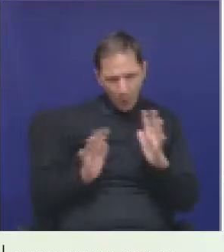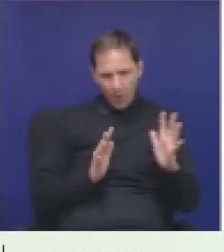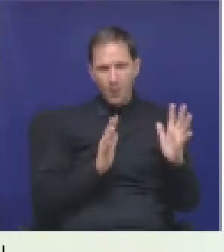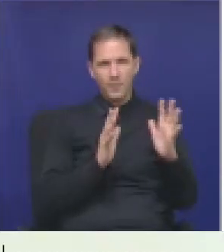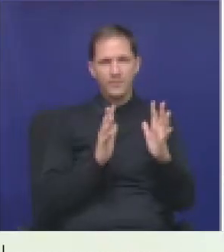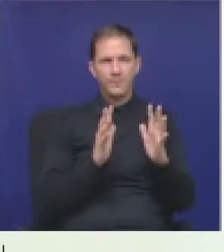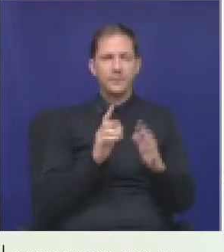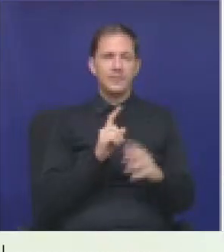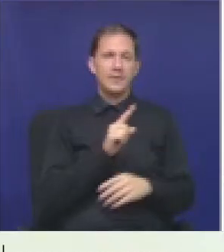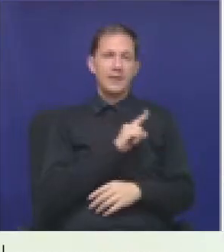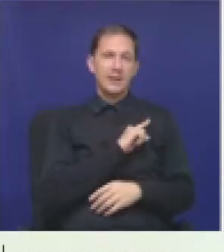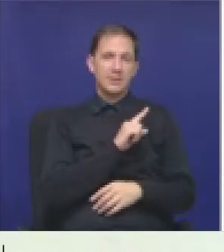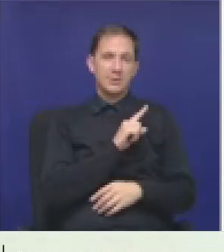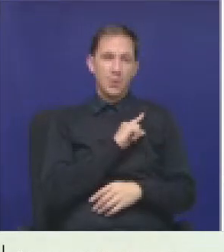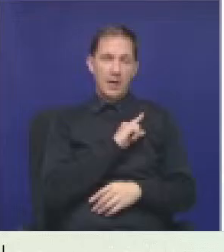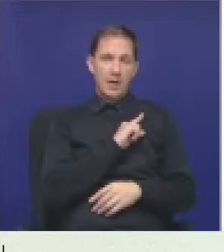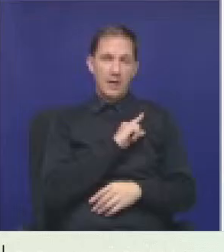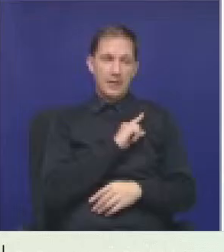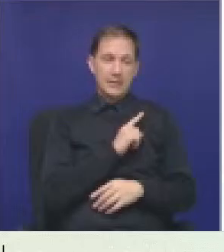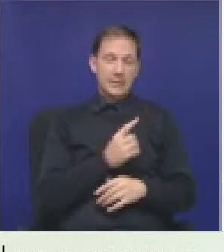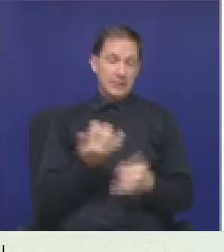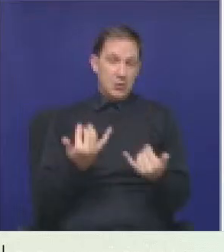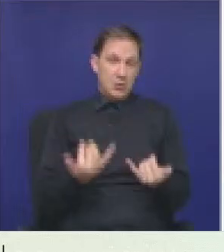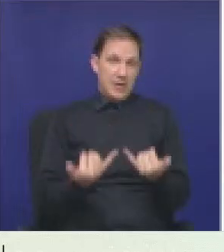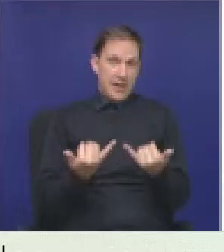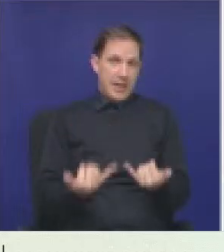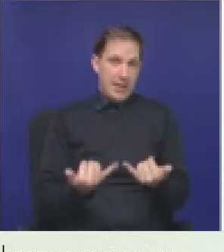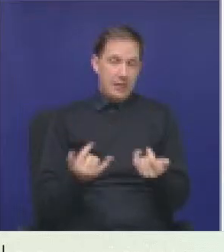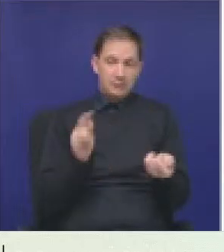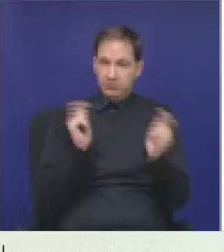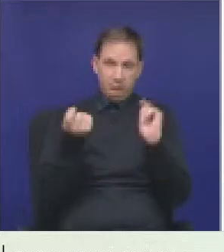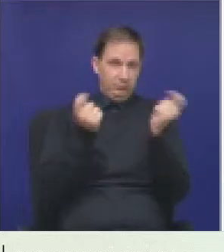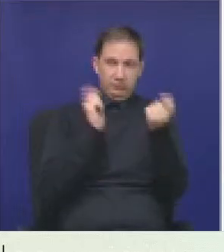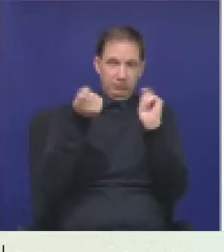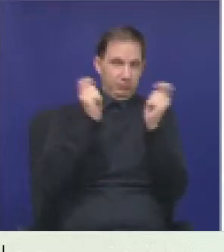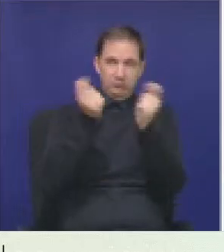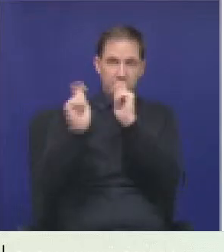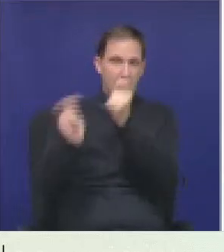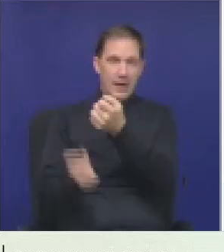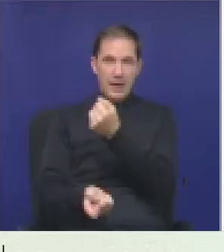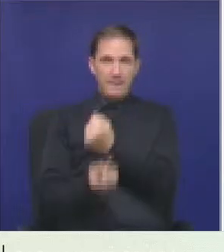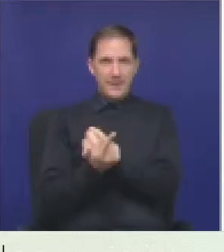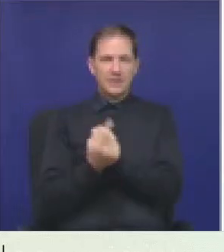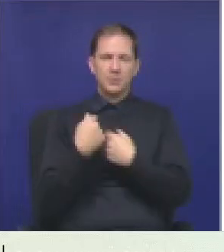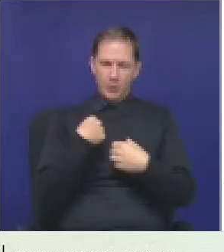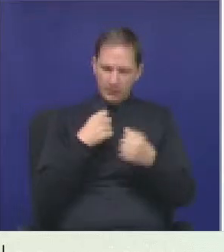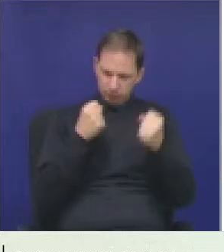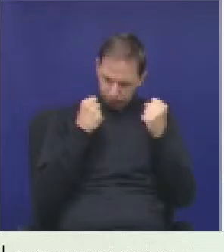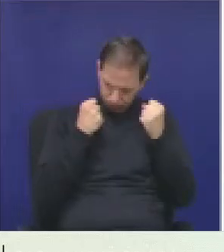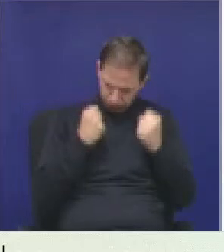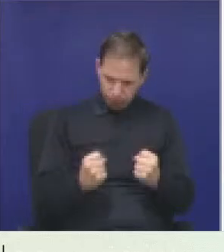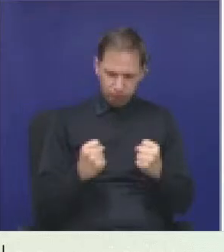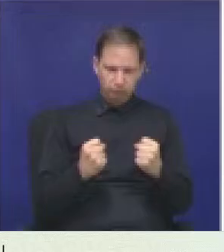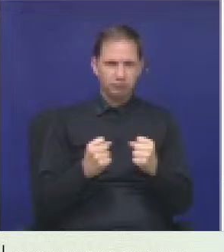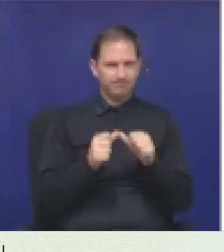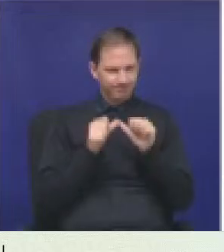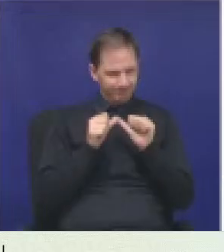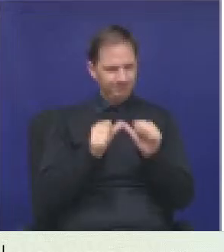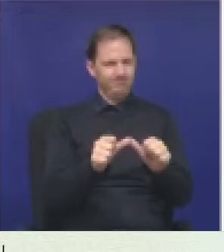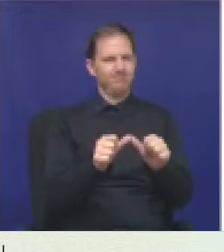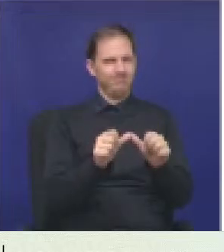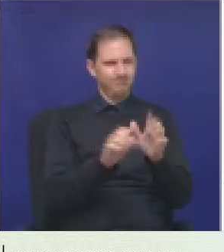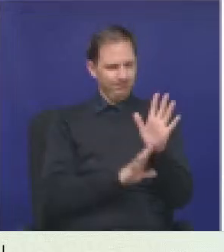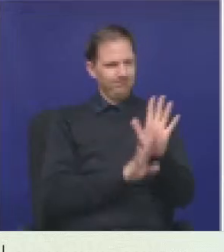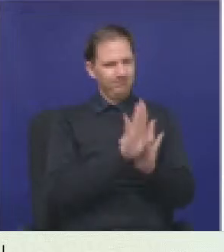In this rapidly evolving digital and data-driven world, Stats SA remains unwavering in its commitment to the strategy of improving